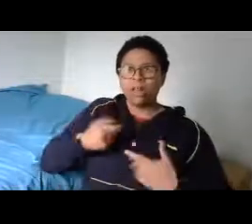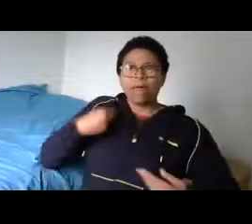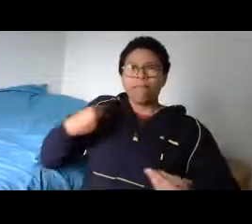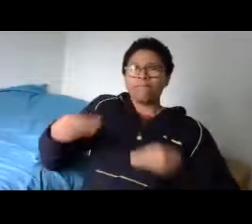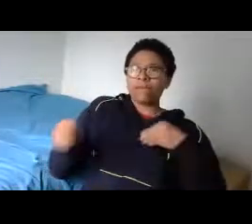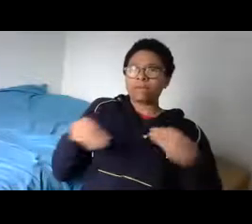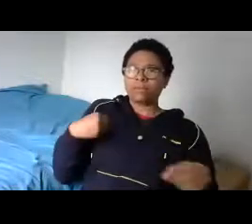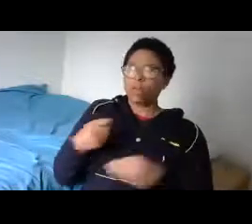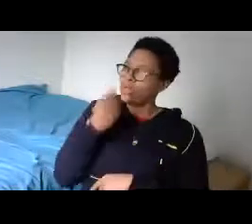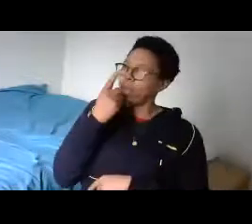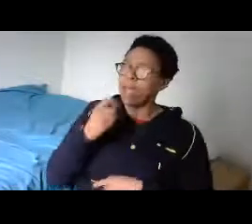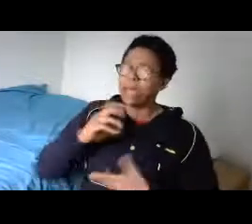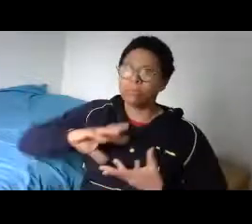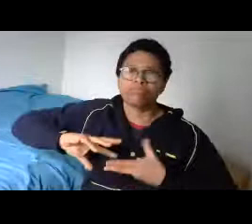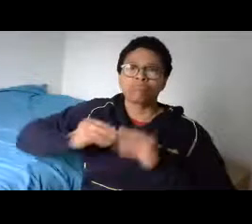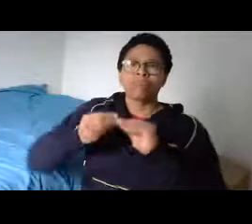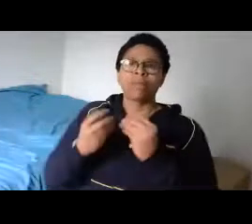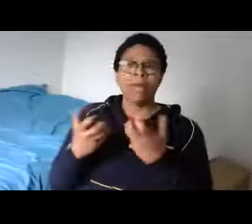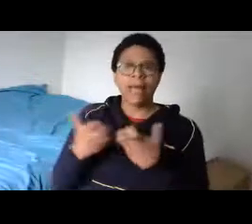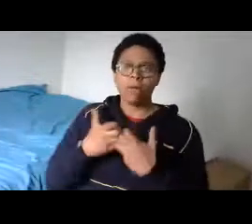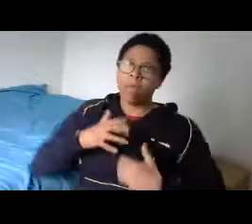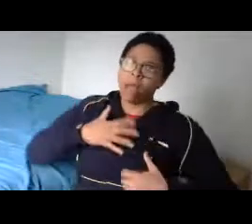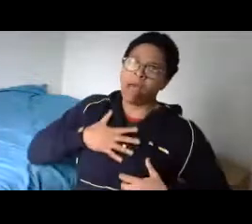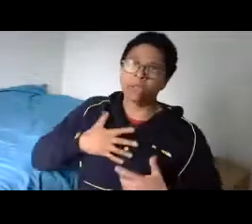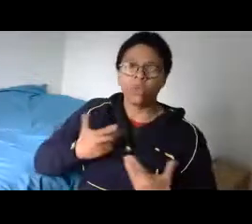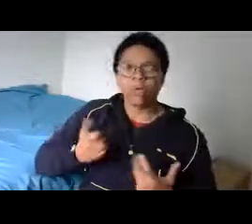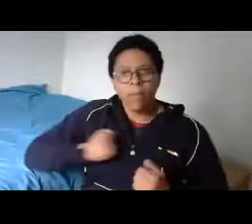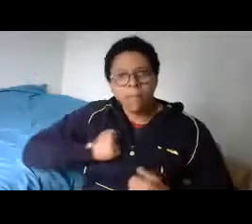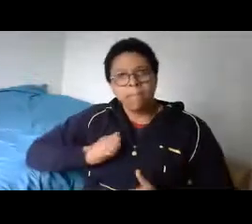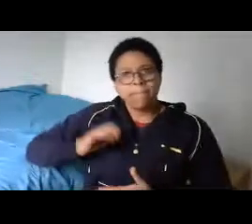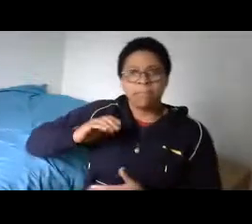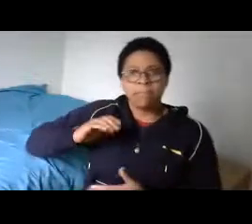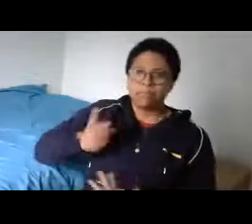allow people to innovate with how they are supported.